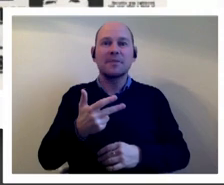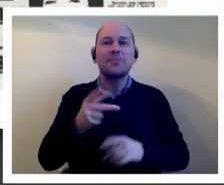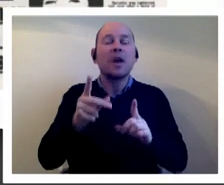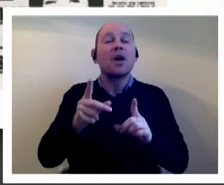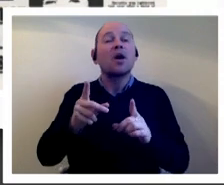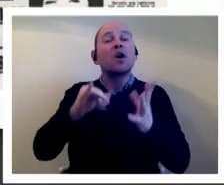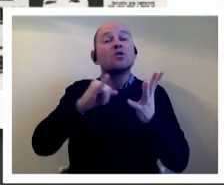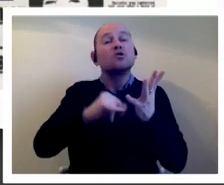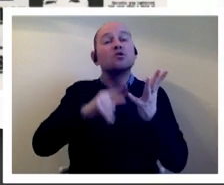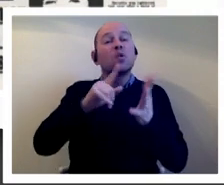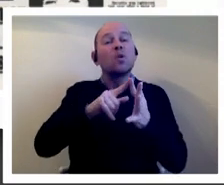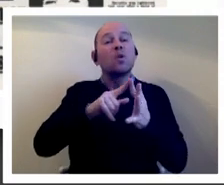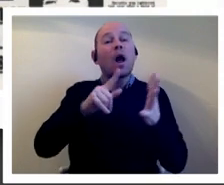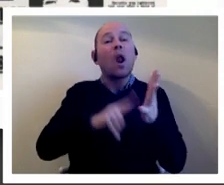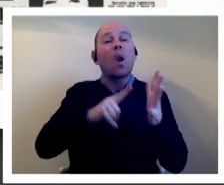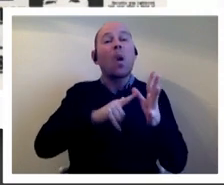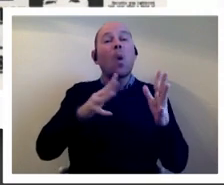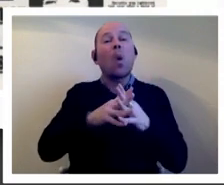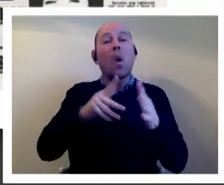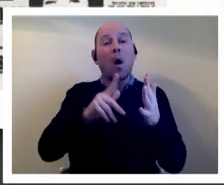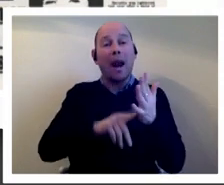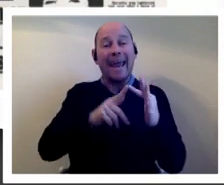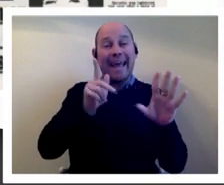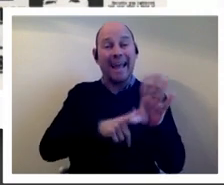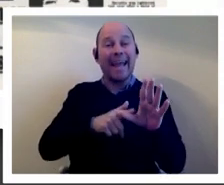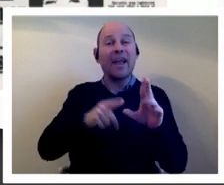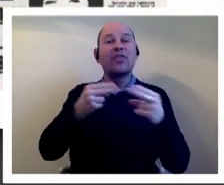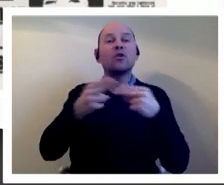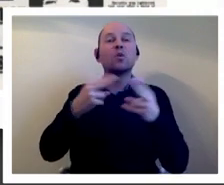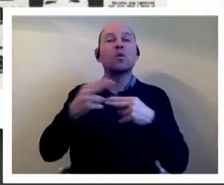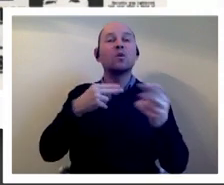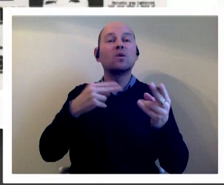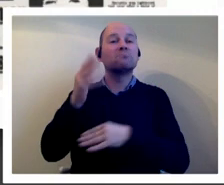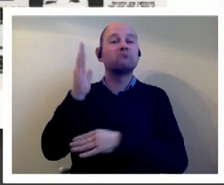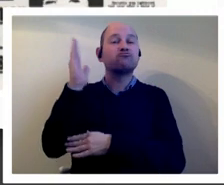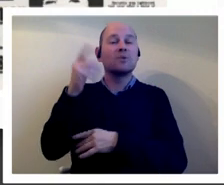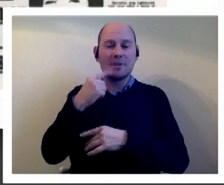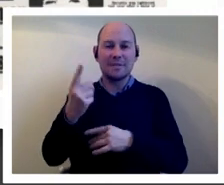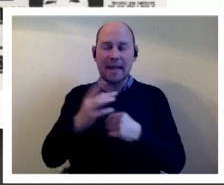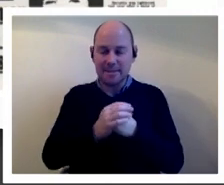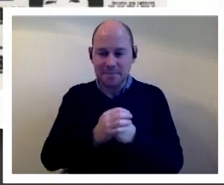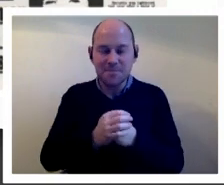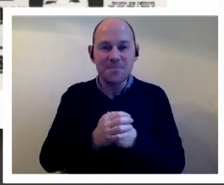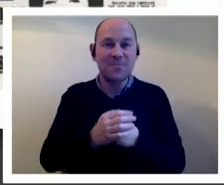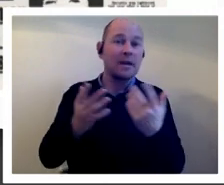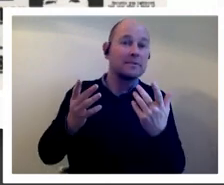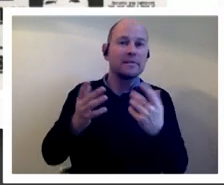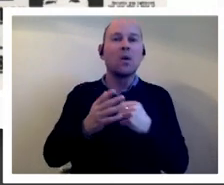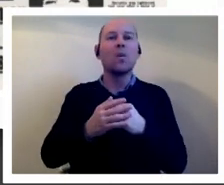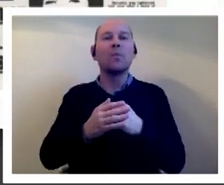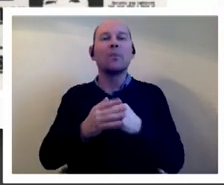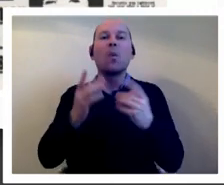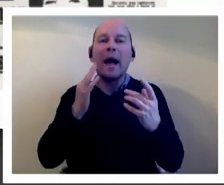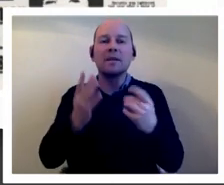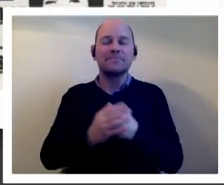headlines and you can see from that picture there was a bit of an issue with the graphics appearing kind of over the top of her face there but this was the least of their worries i think at that point